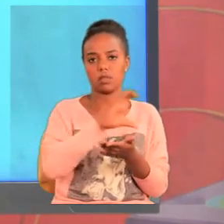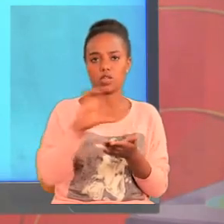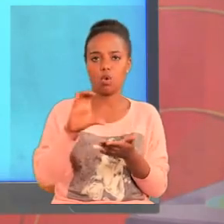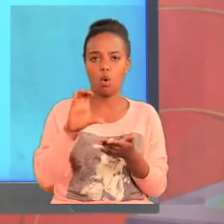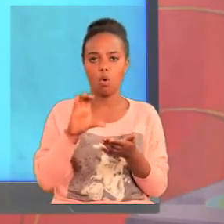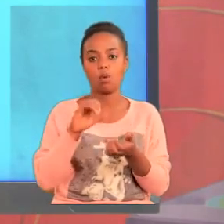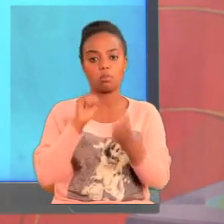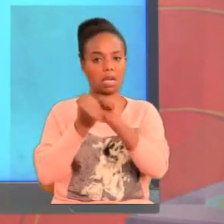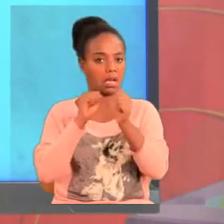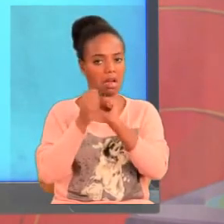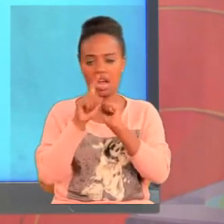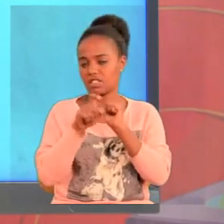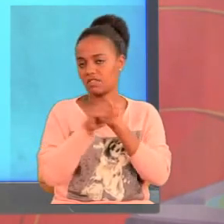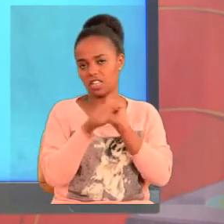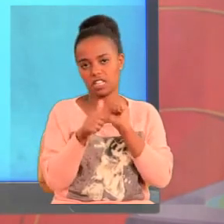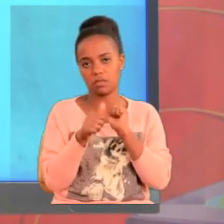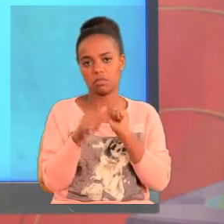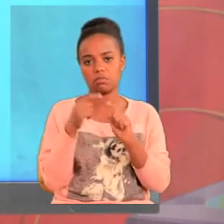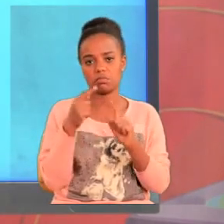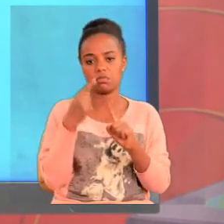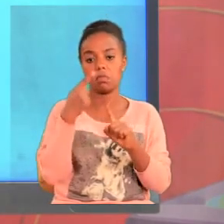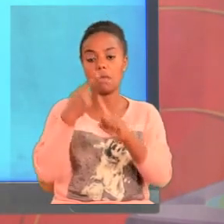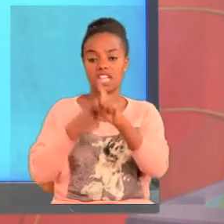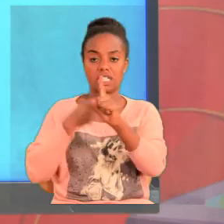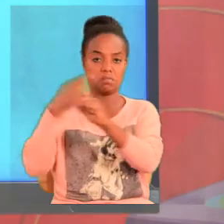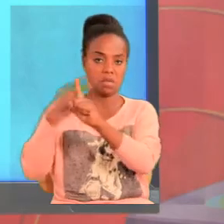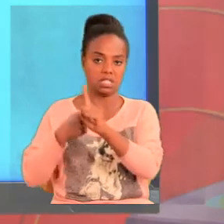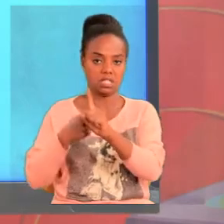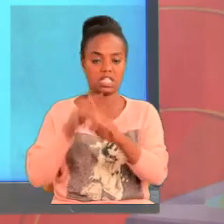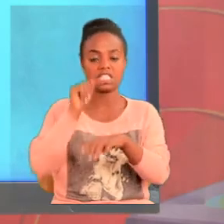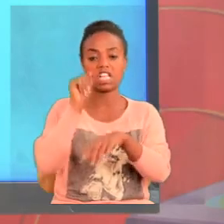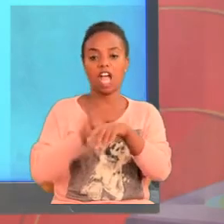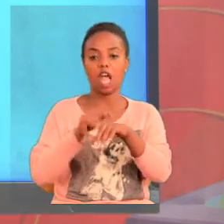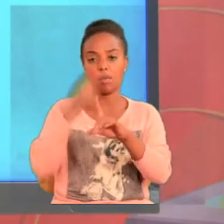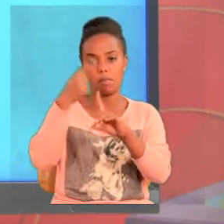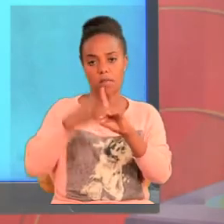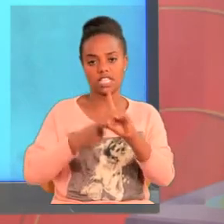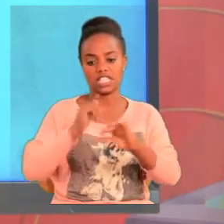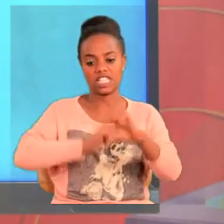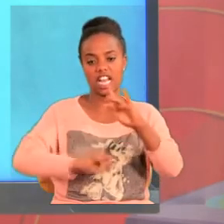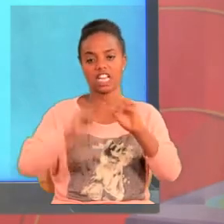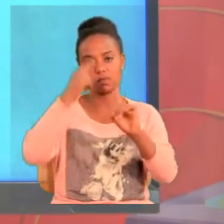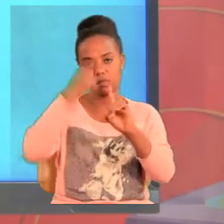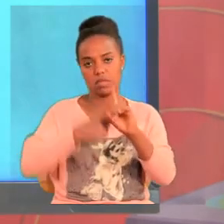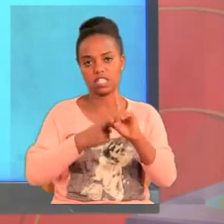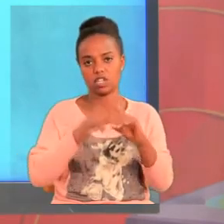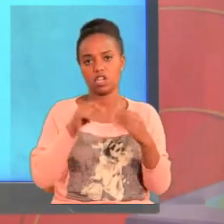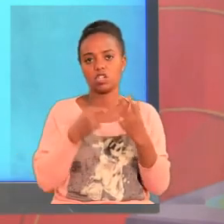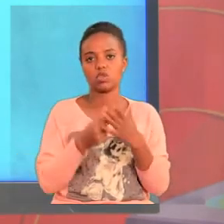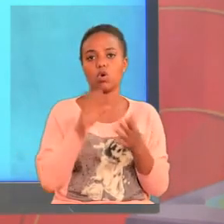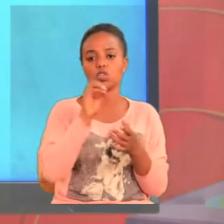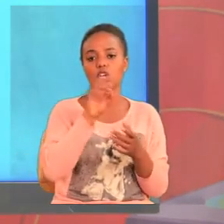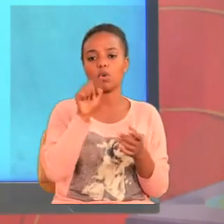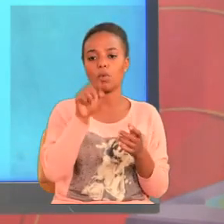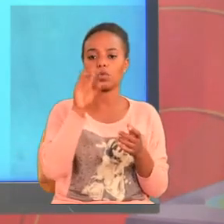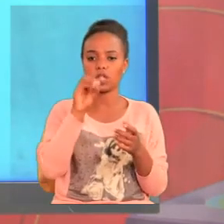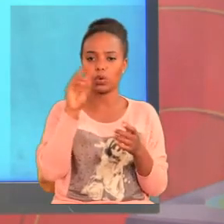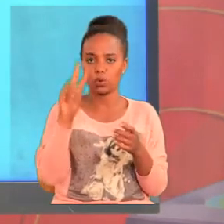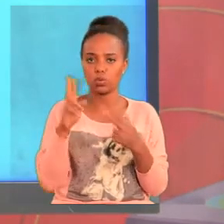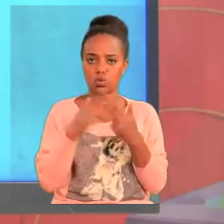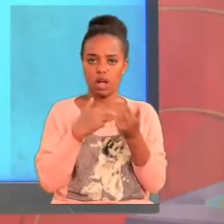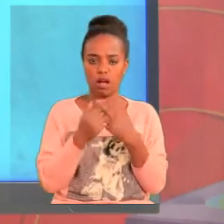of converting this because interest rate is in months, the time is in months, so you can take as it is. So 0.02